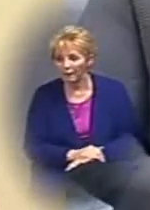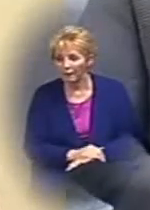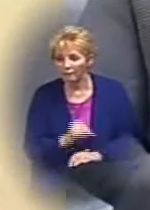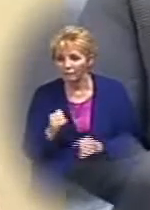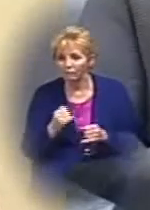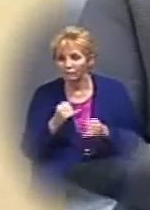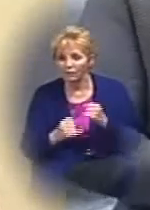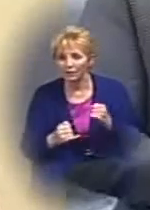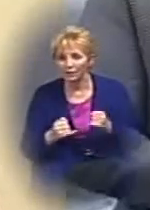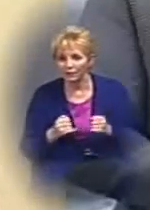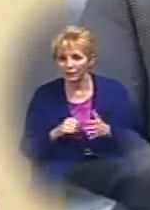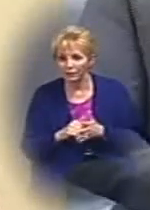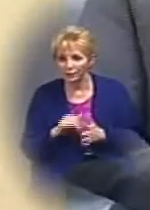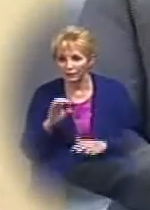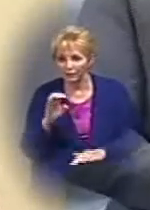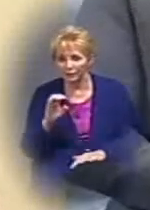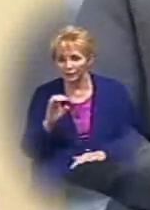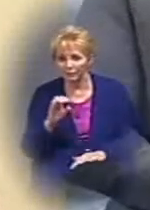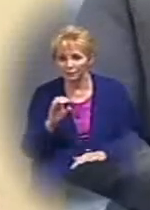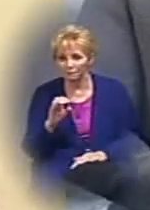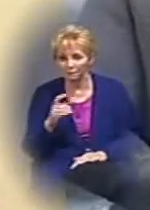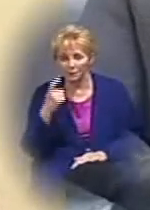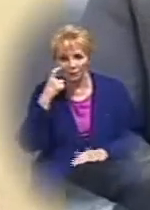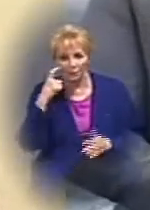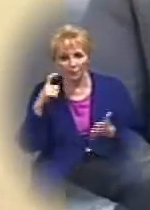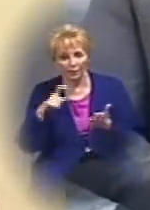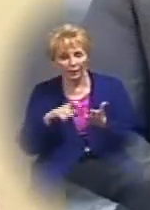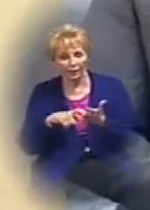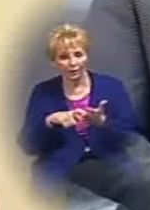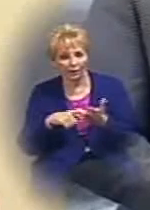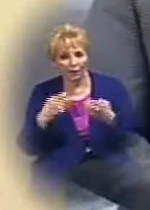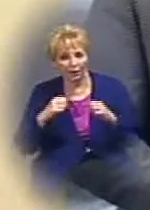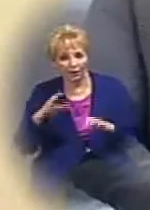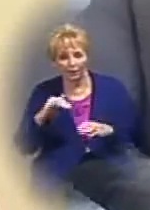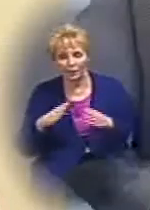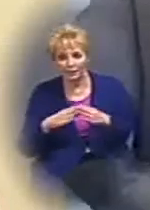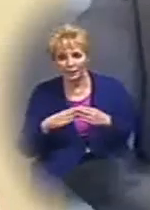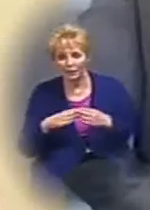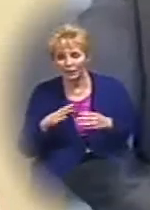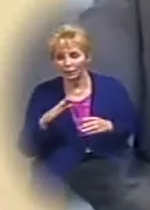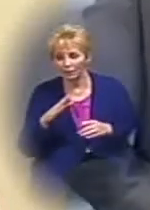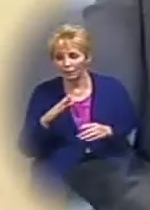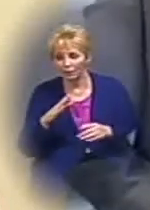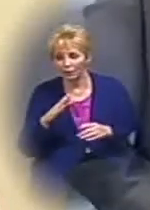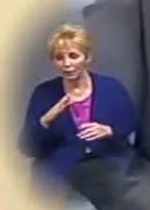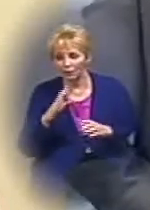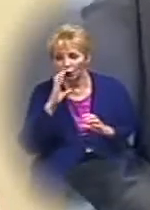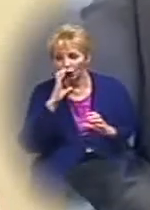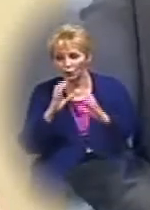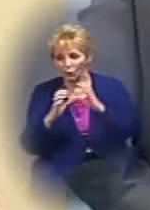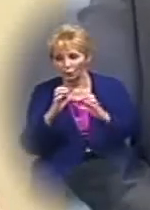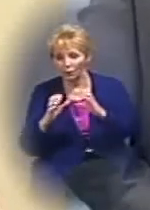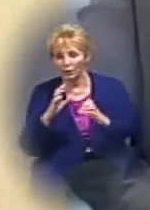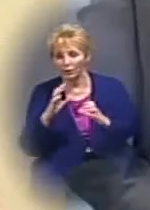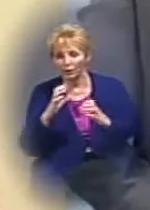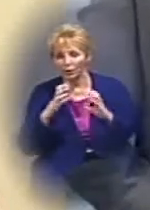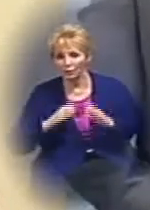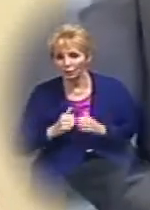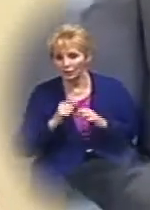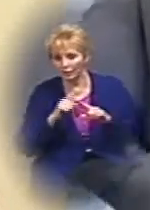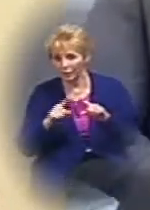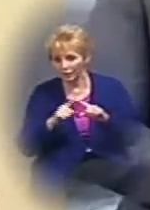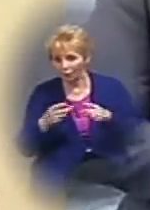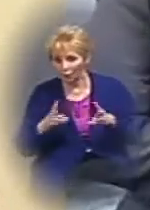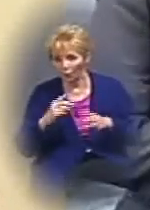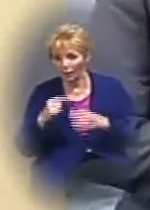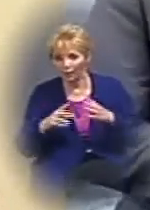Finally, there's the Service Excellence Award that recognizes outstanding efforts by the city to communicate with customers through many different means. And